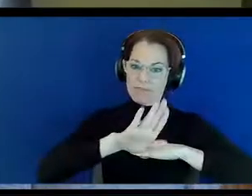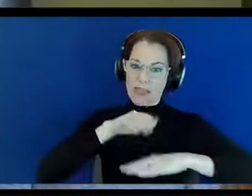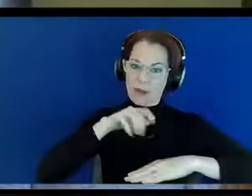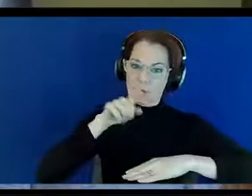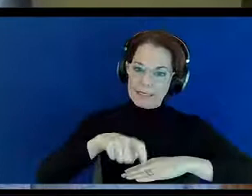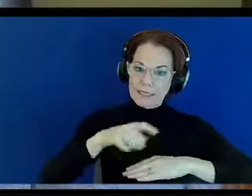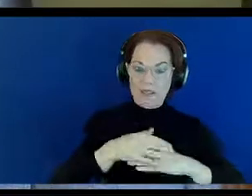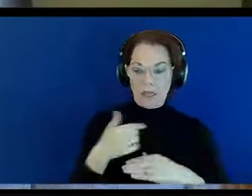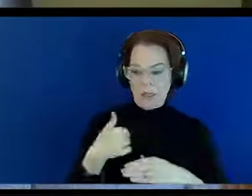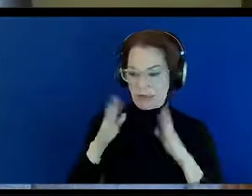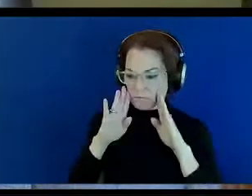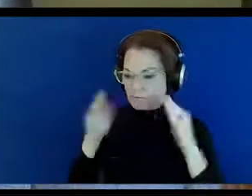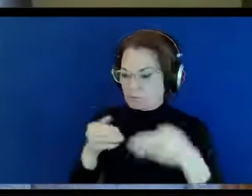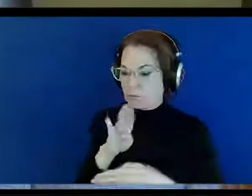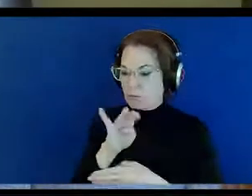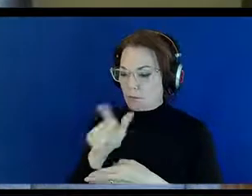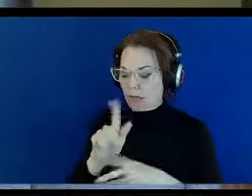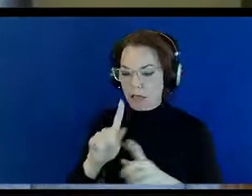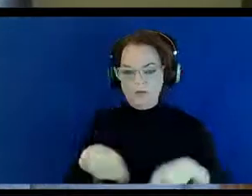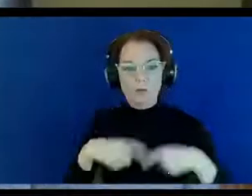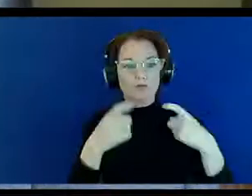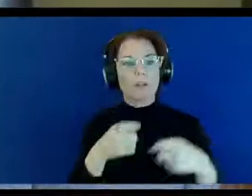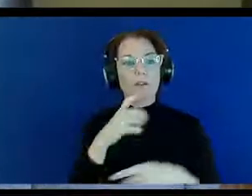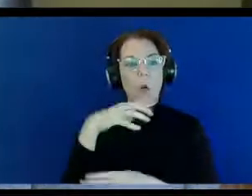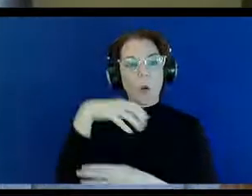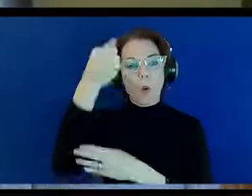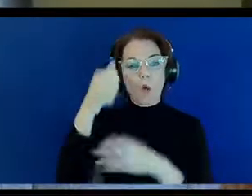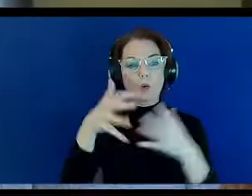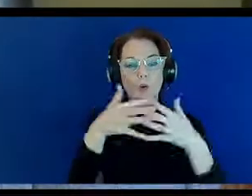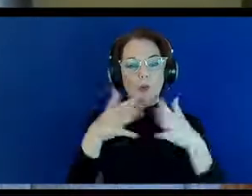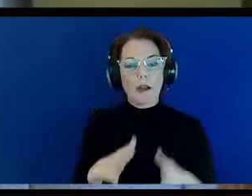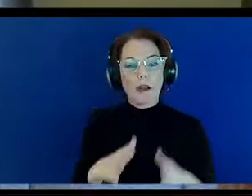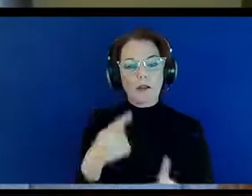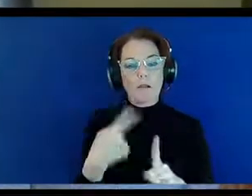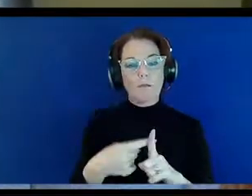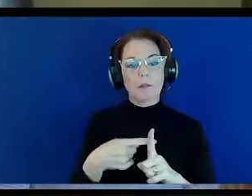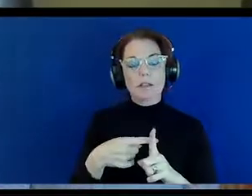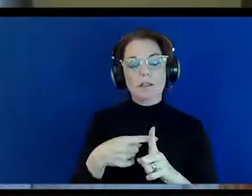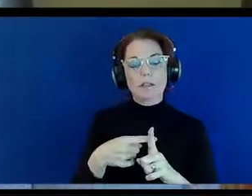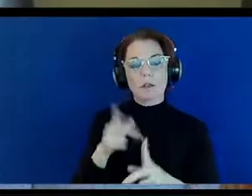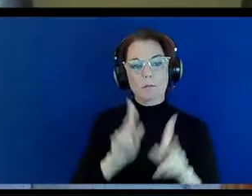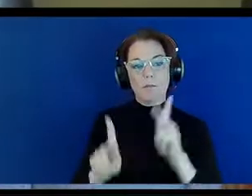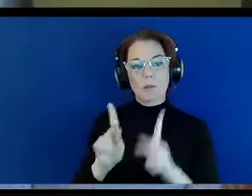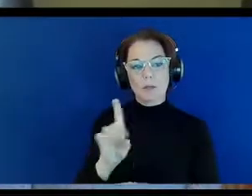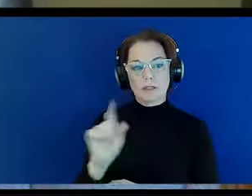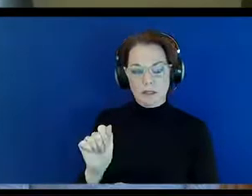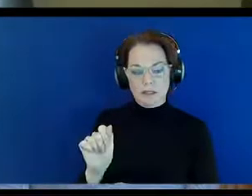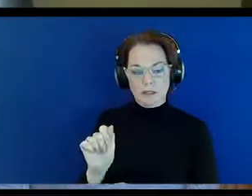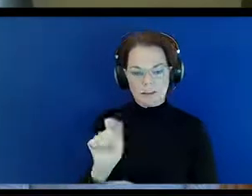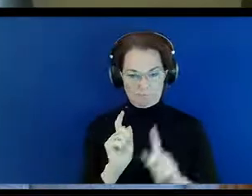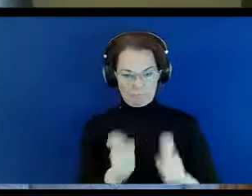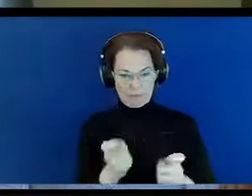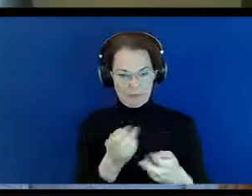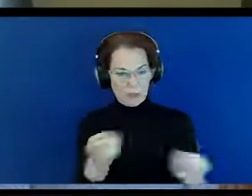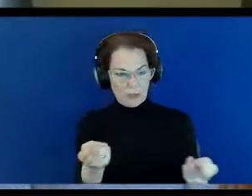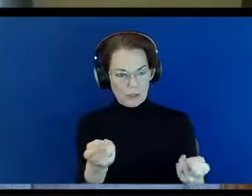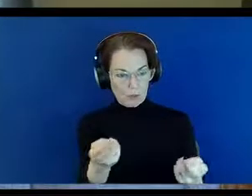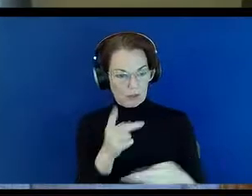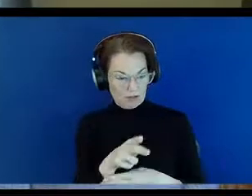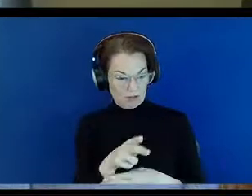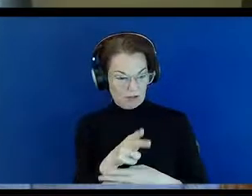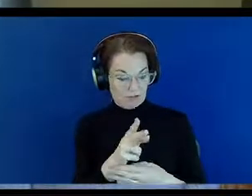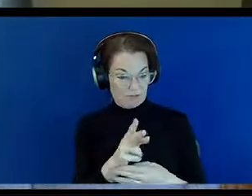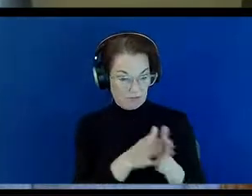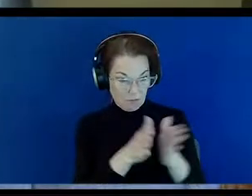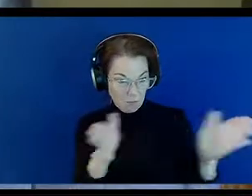to give older Americans and those with disabilities the resources they need to leave their public housing units